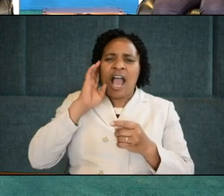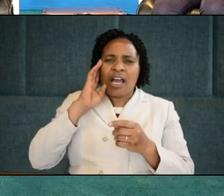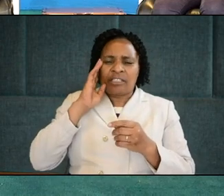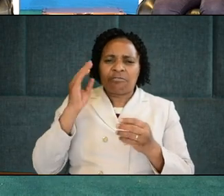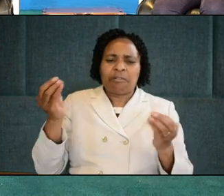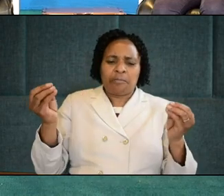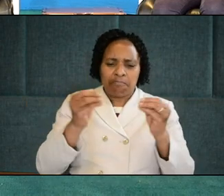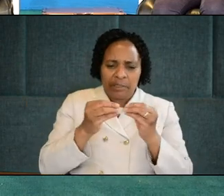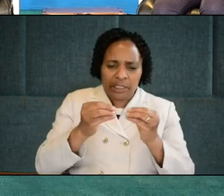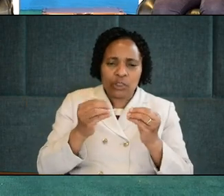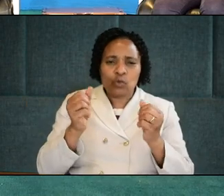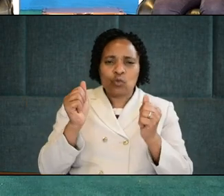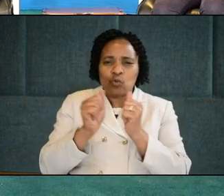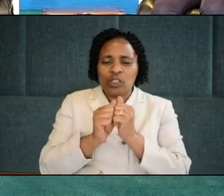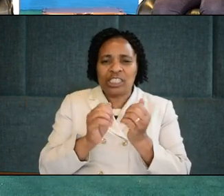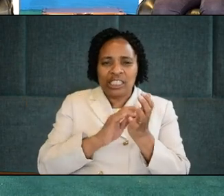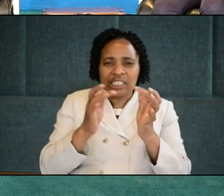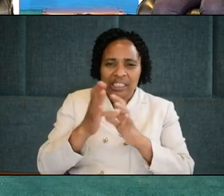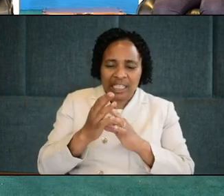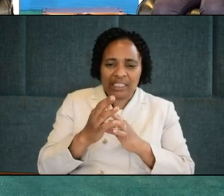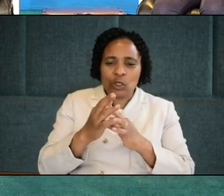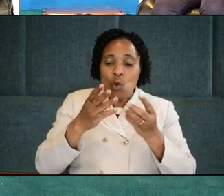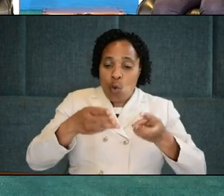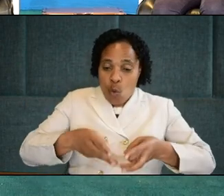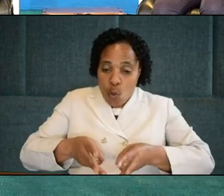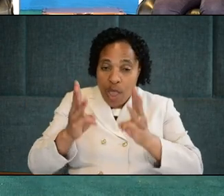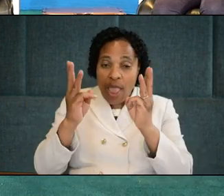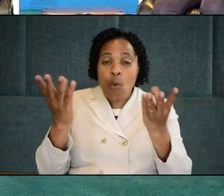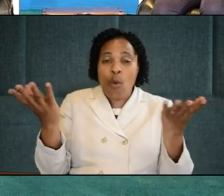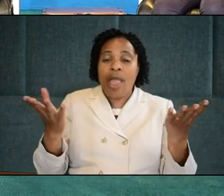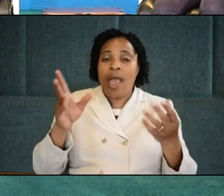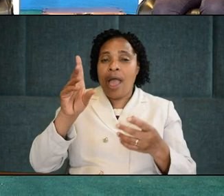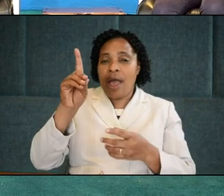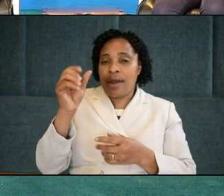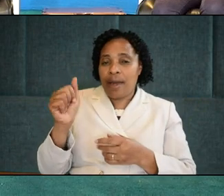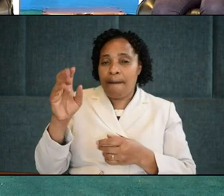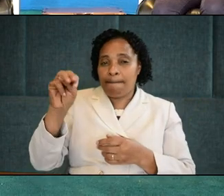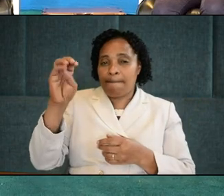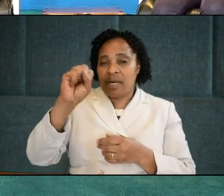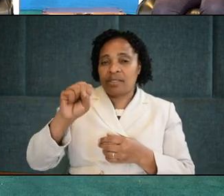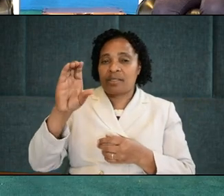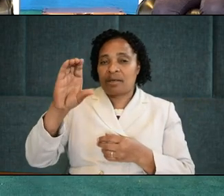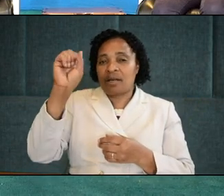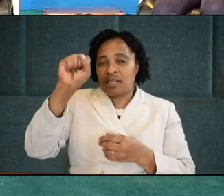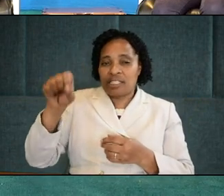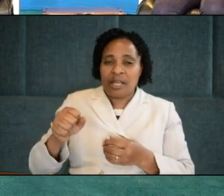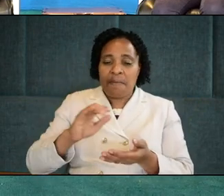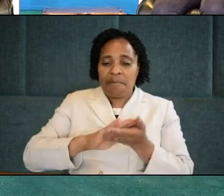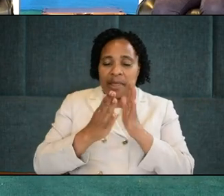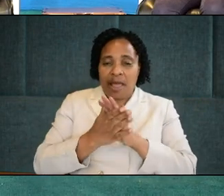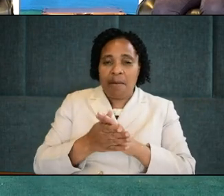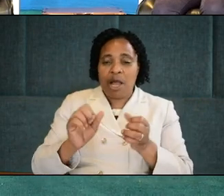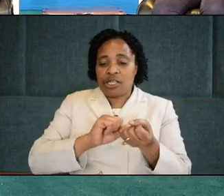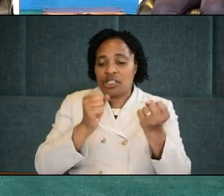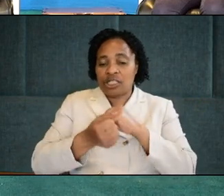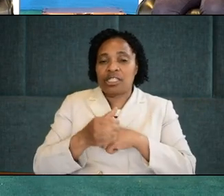encounter with Jesus on the road to Damascus. And from there, he became a changed man. Any others?